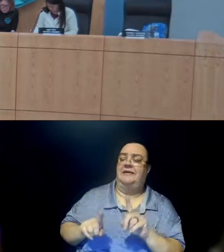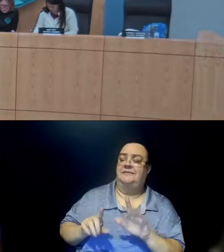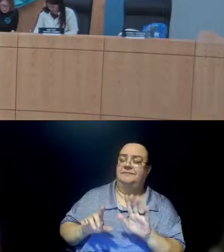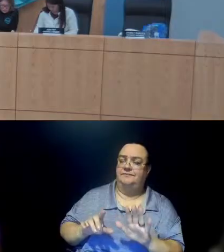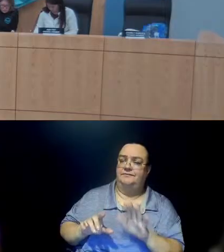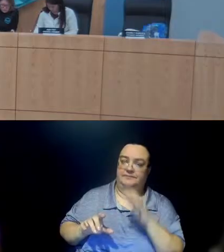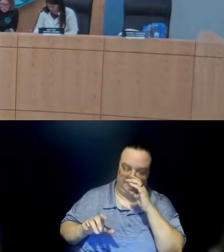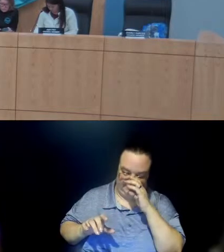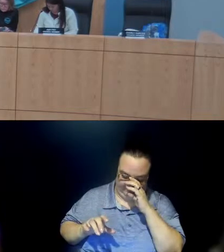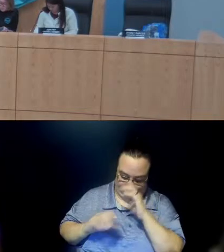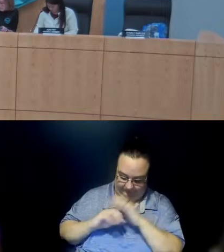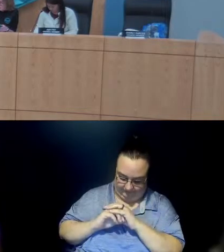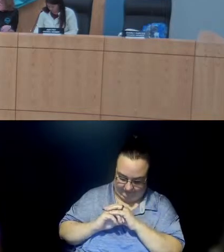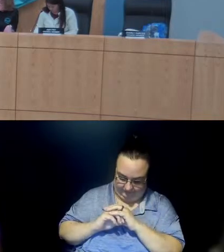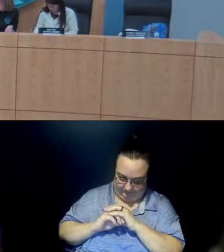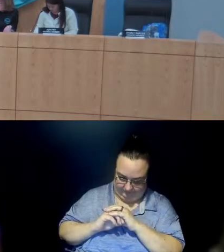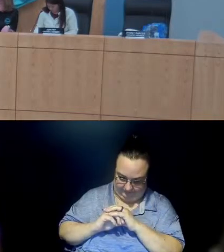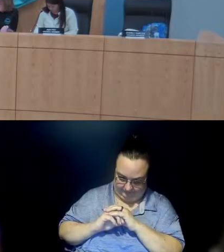the only